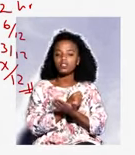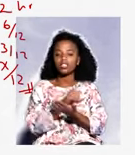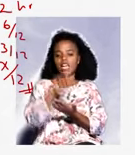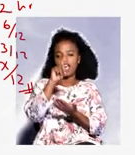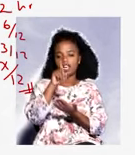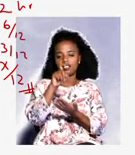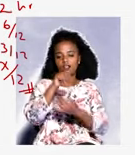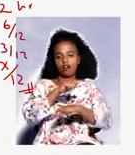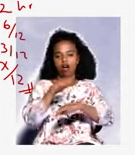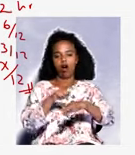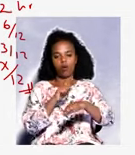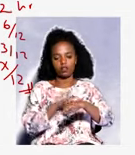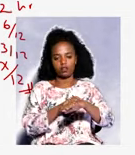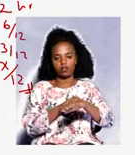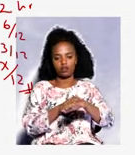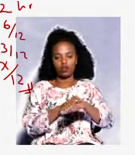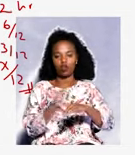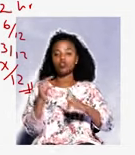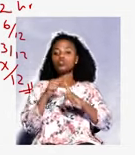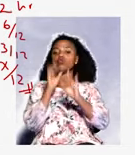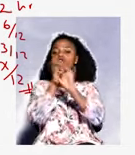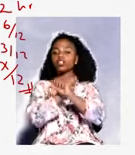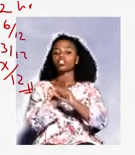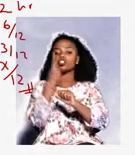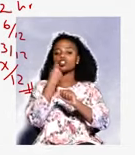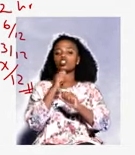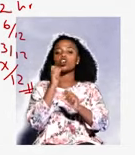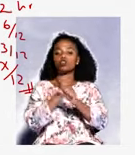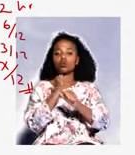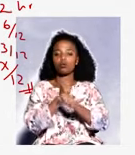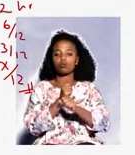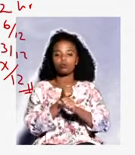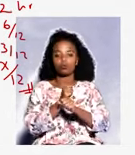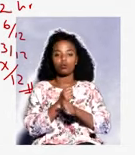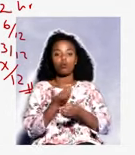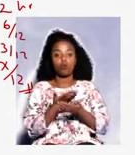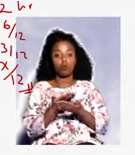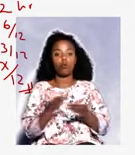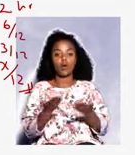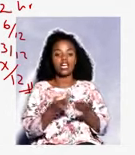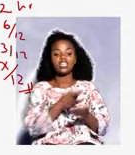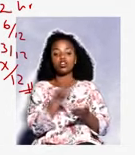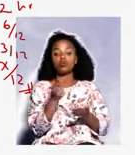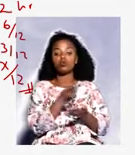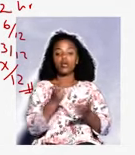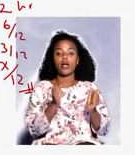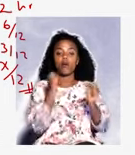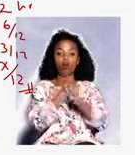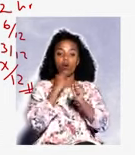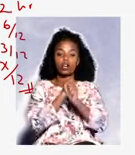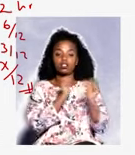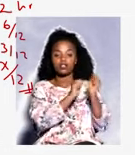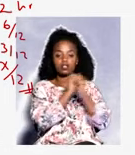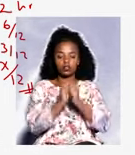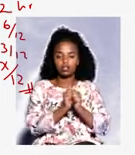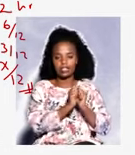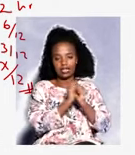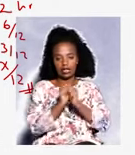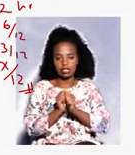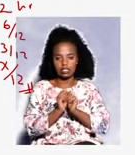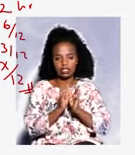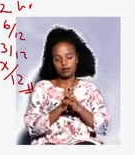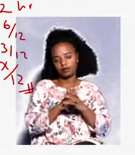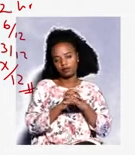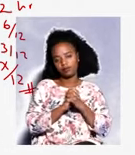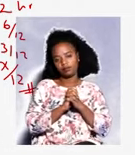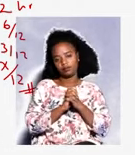X hour to finish the job when they work together. Let it take X hour to finish the